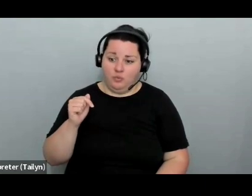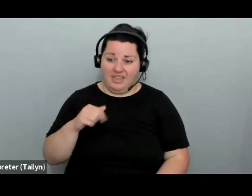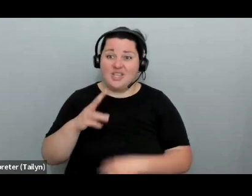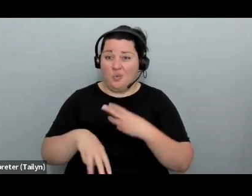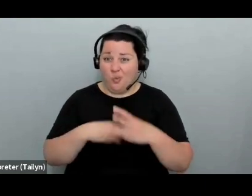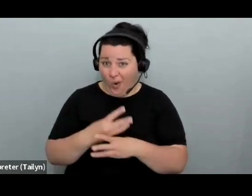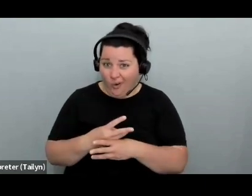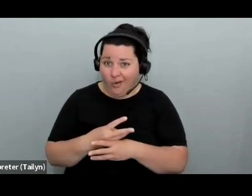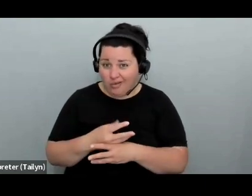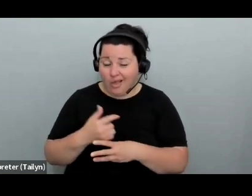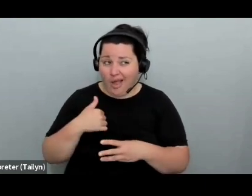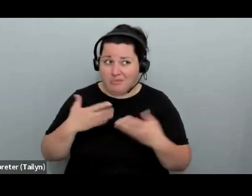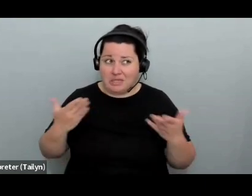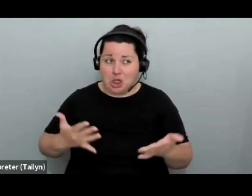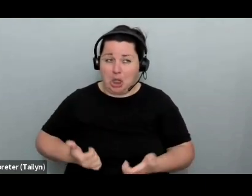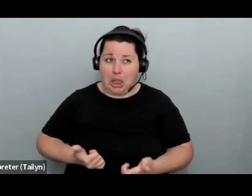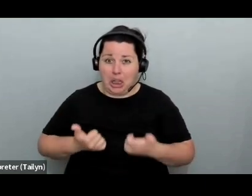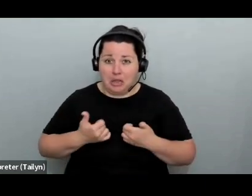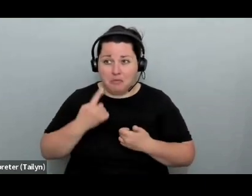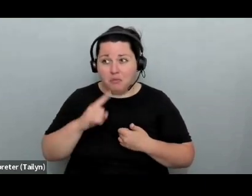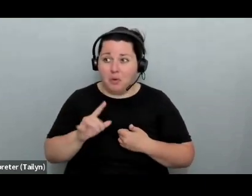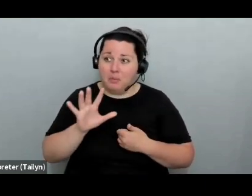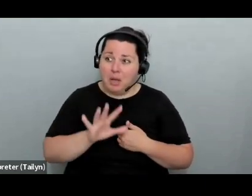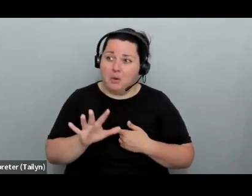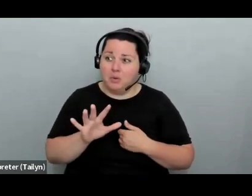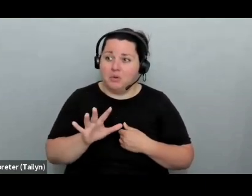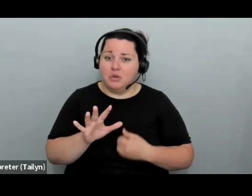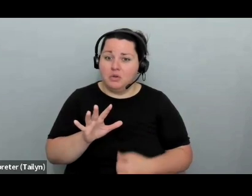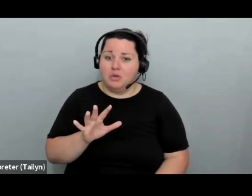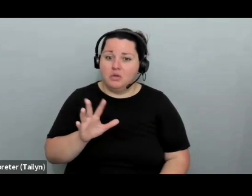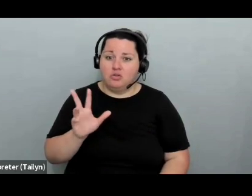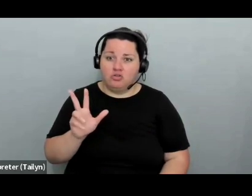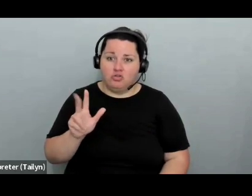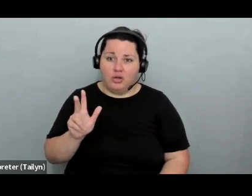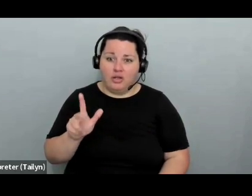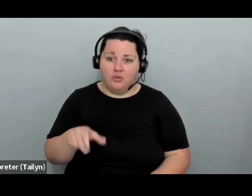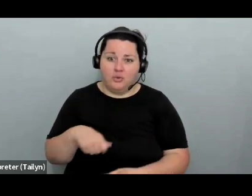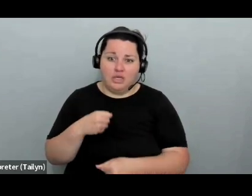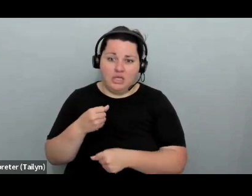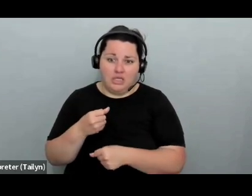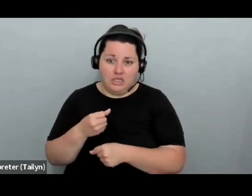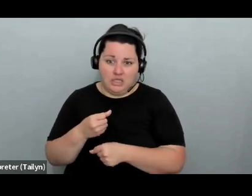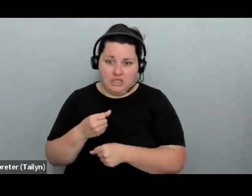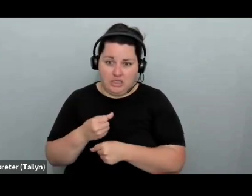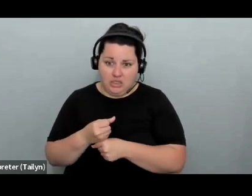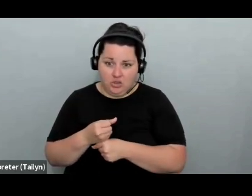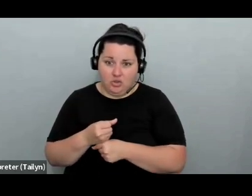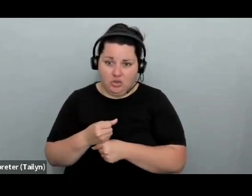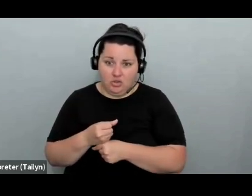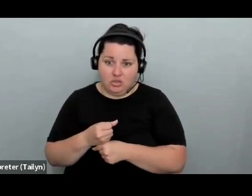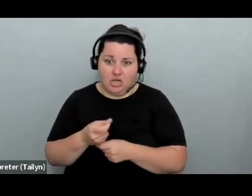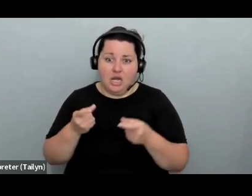world for about 23 years when my 27-year-old